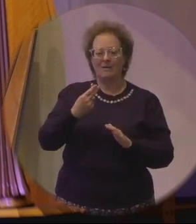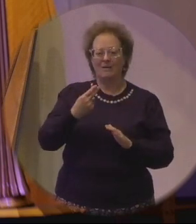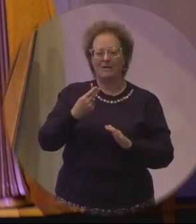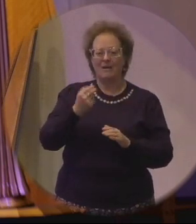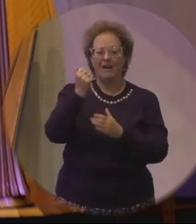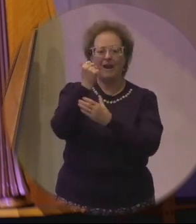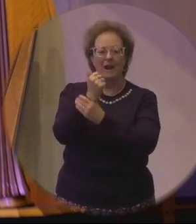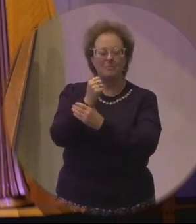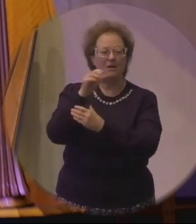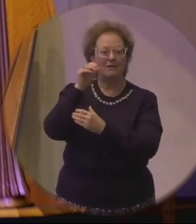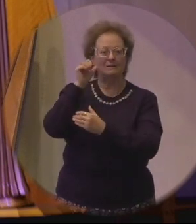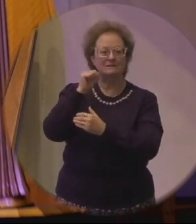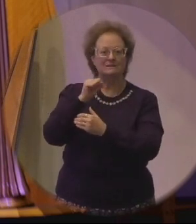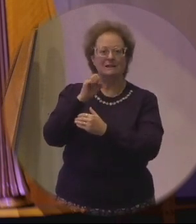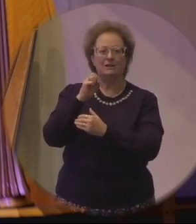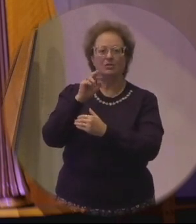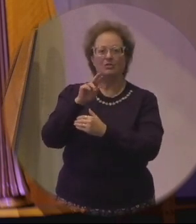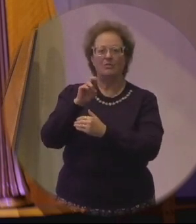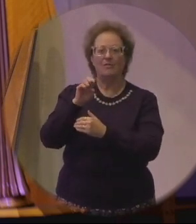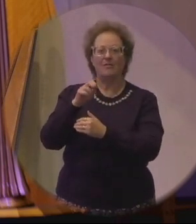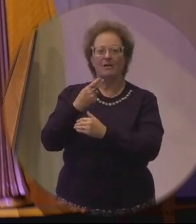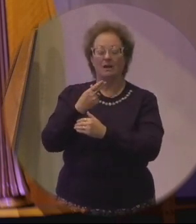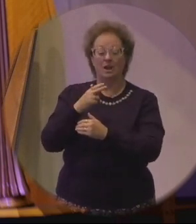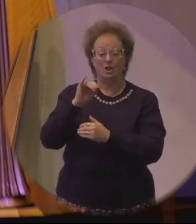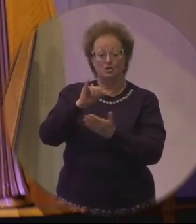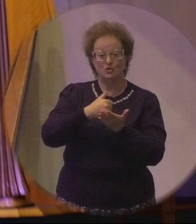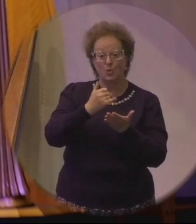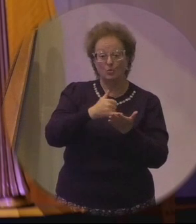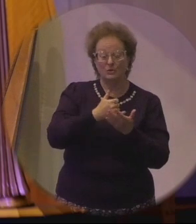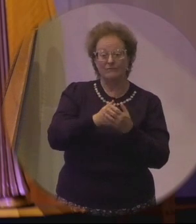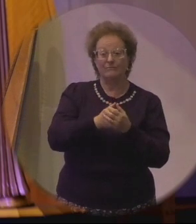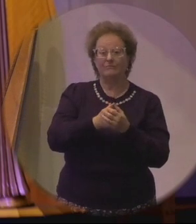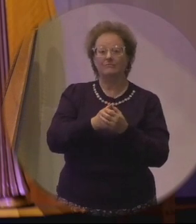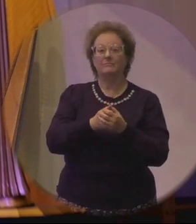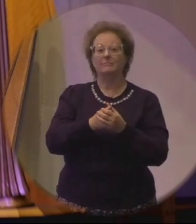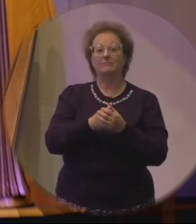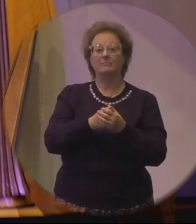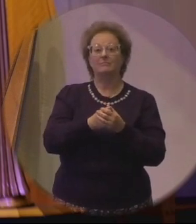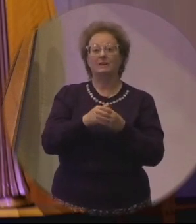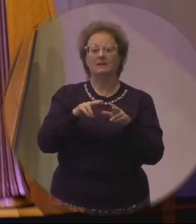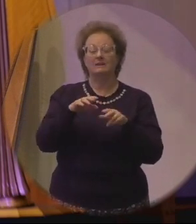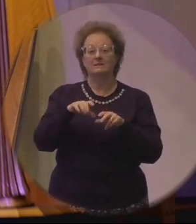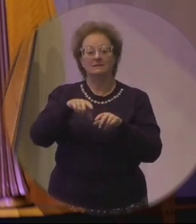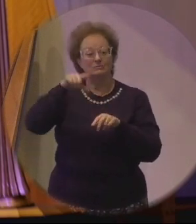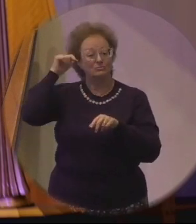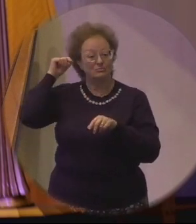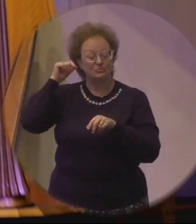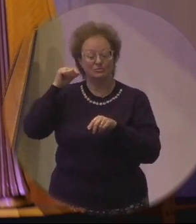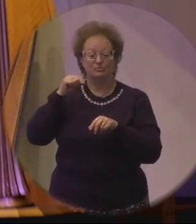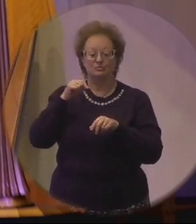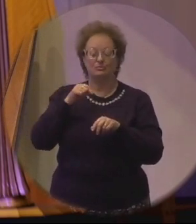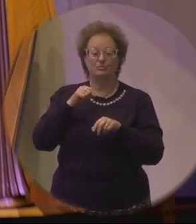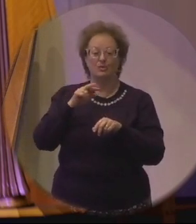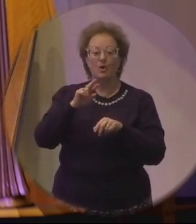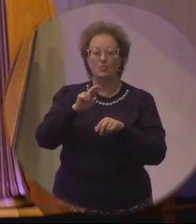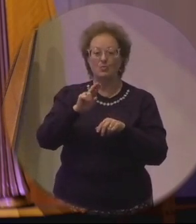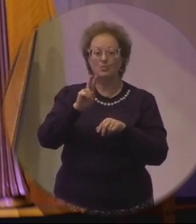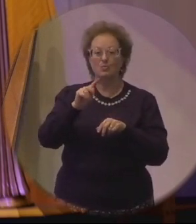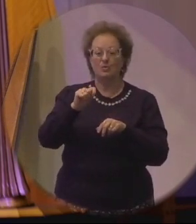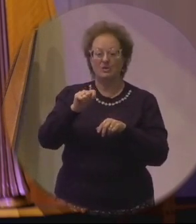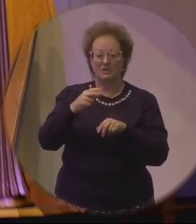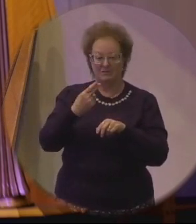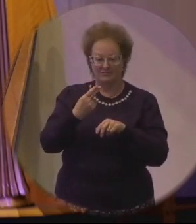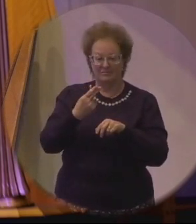and Sarah, Joseph, the Exodus, Esther, Ruth. These are all